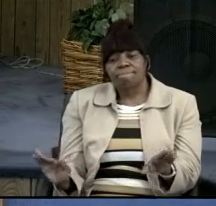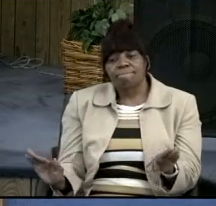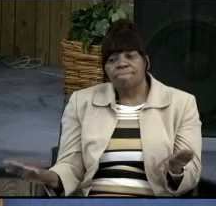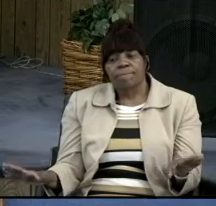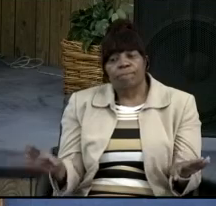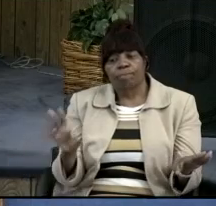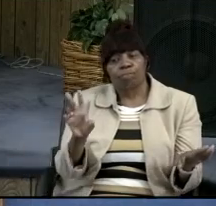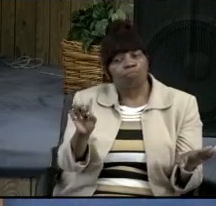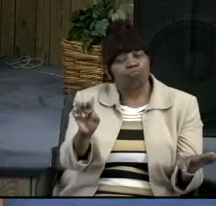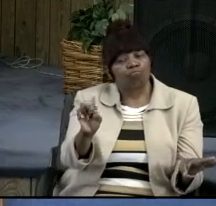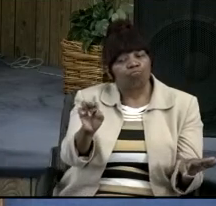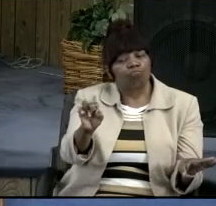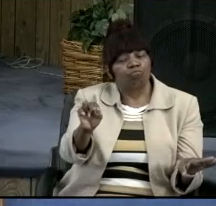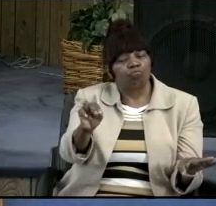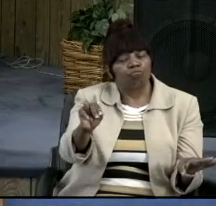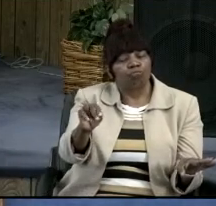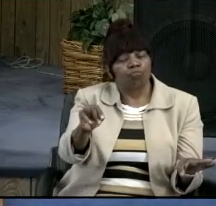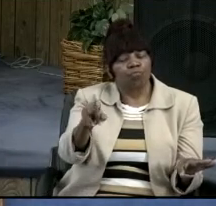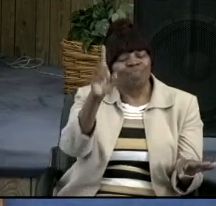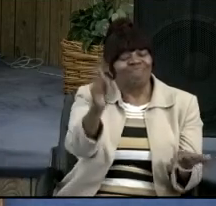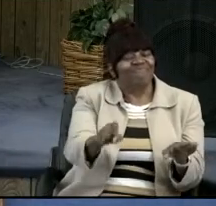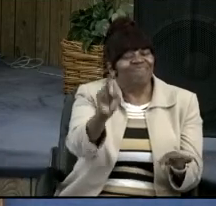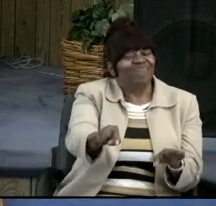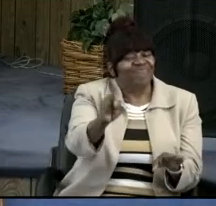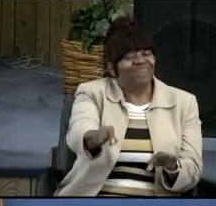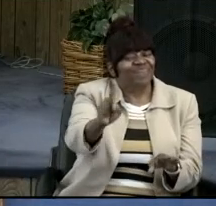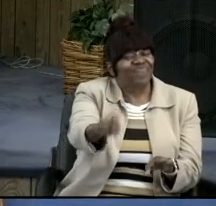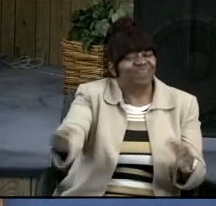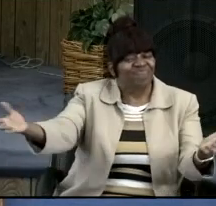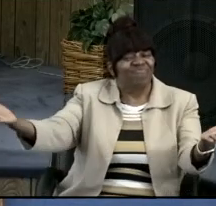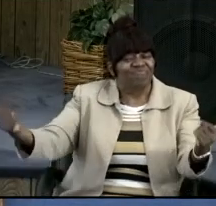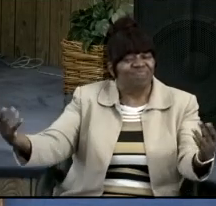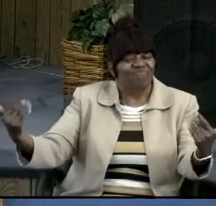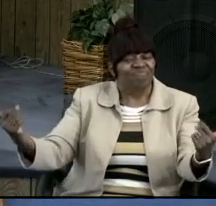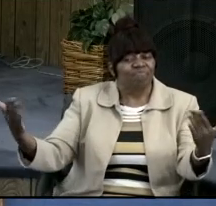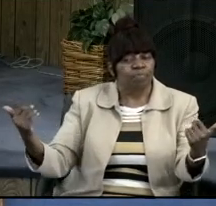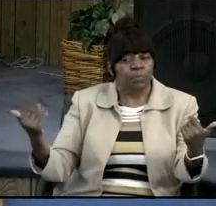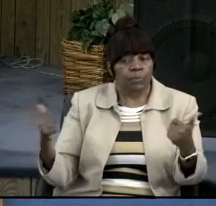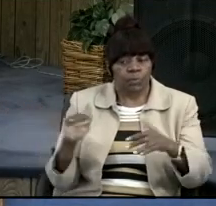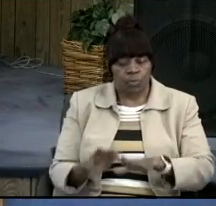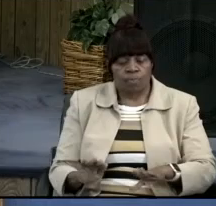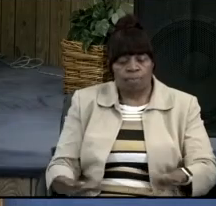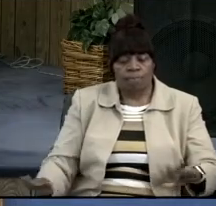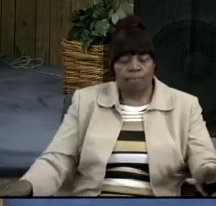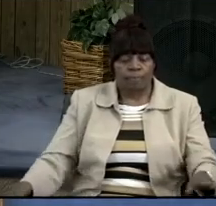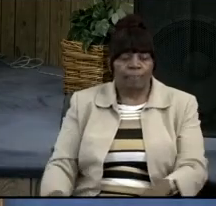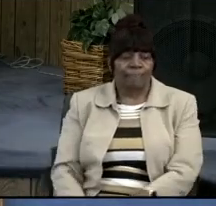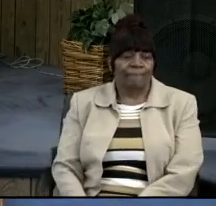No, they got to get all of Jesus. You got to be where I can see you.